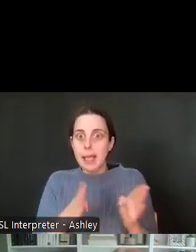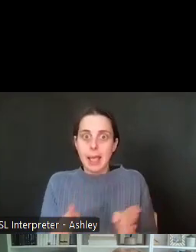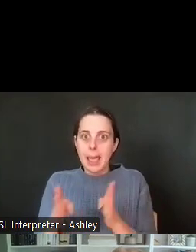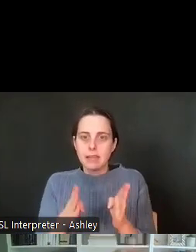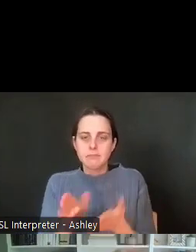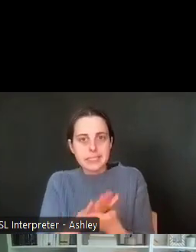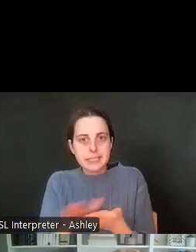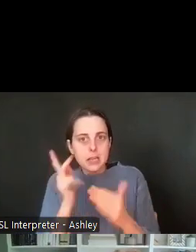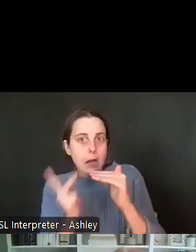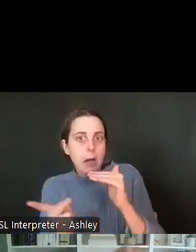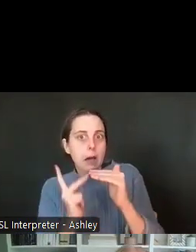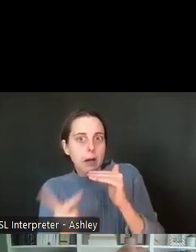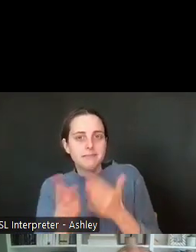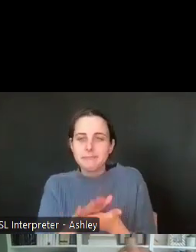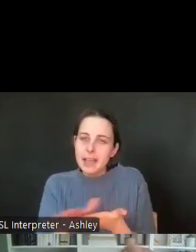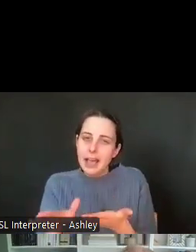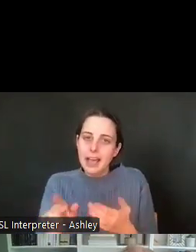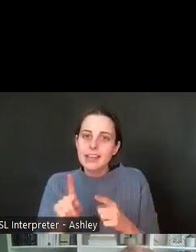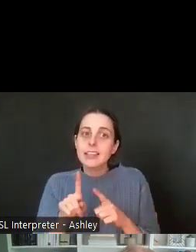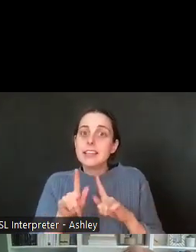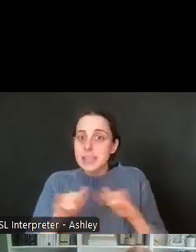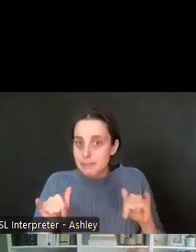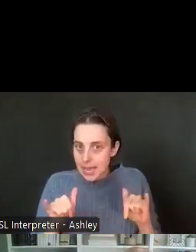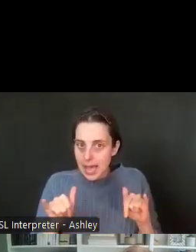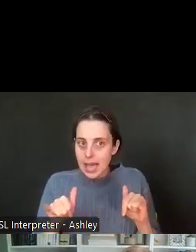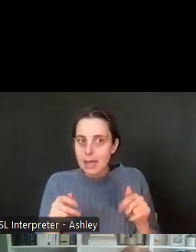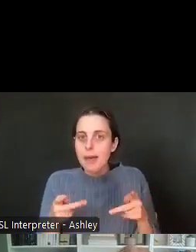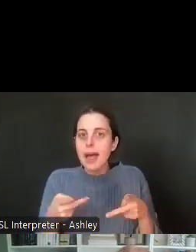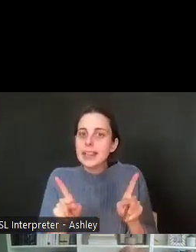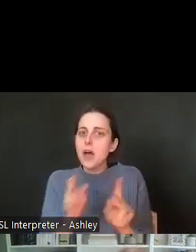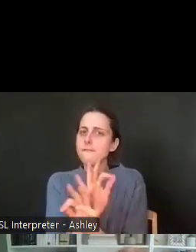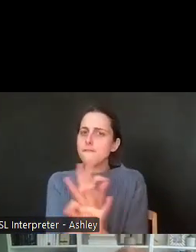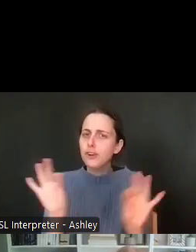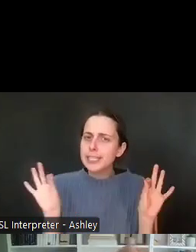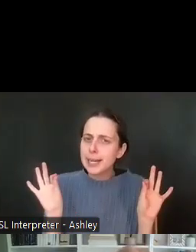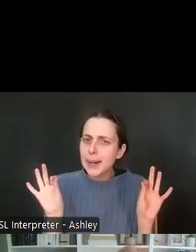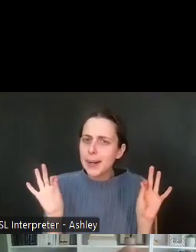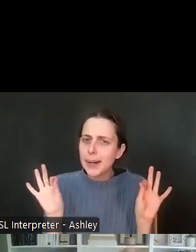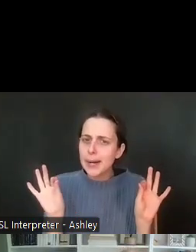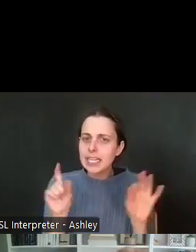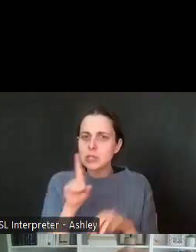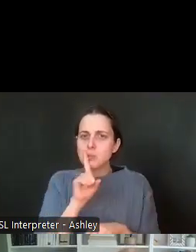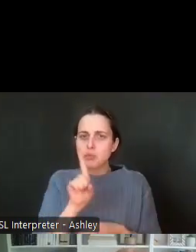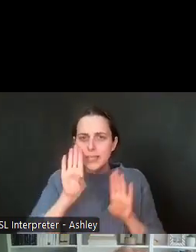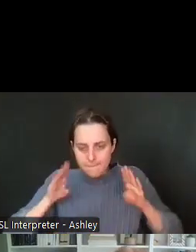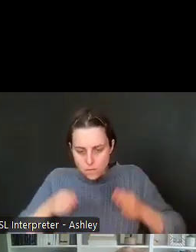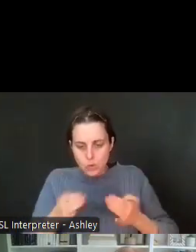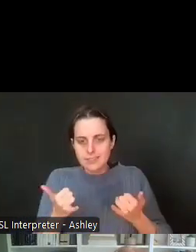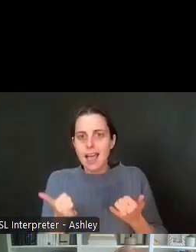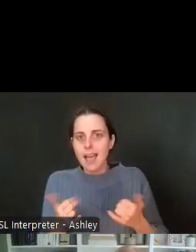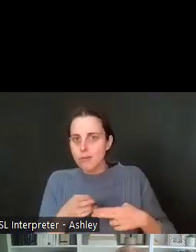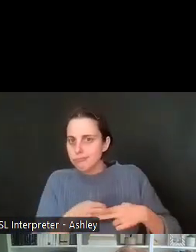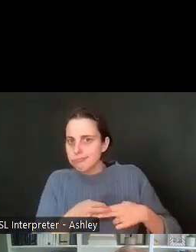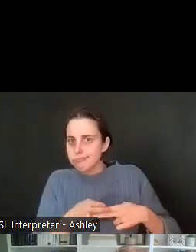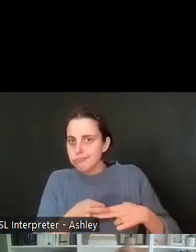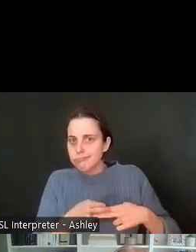forward-thinking and allow yourself the freedom to really hone in on this particular season